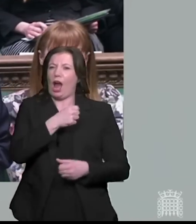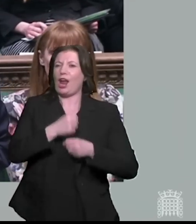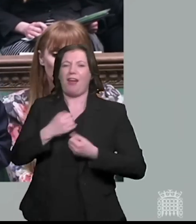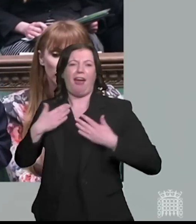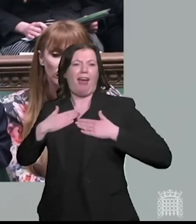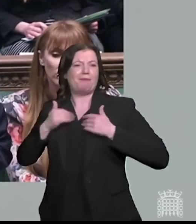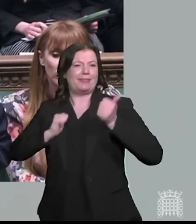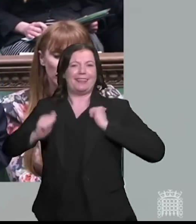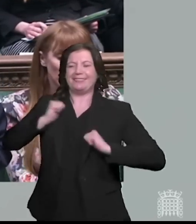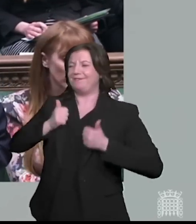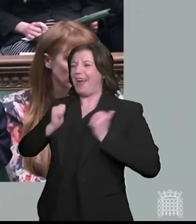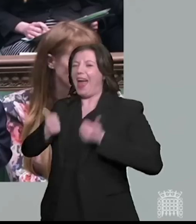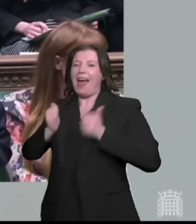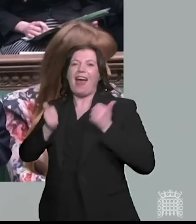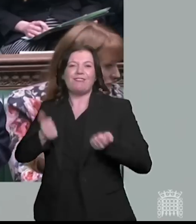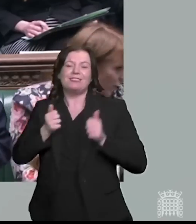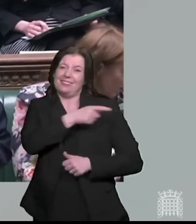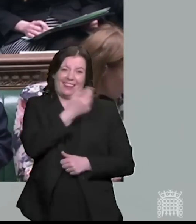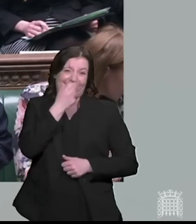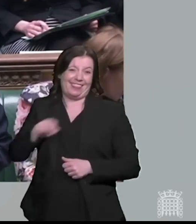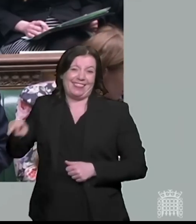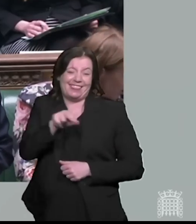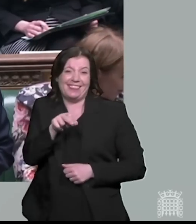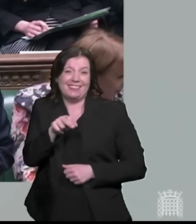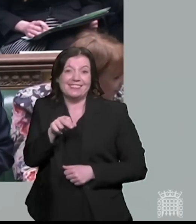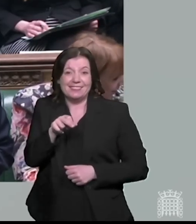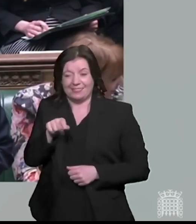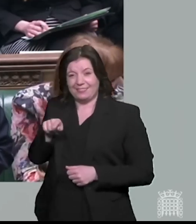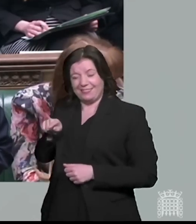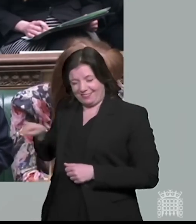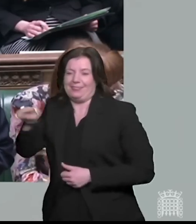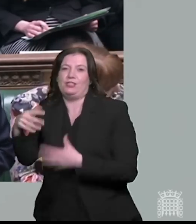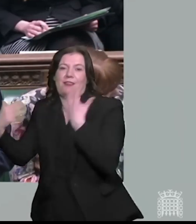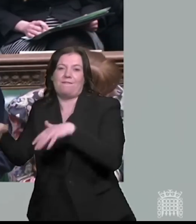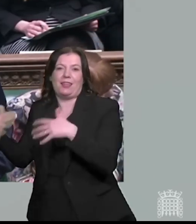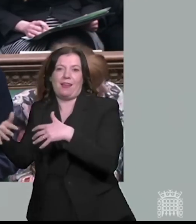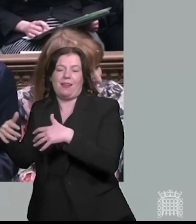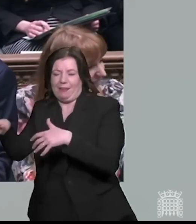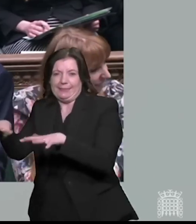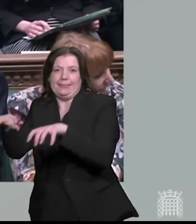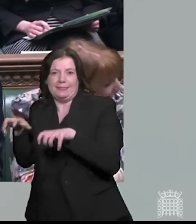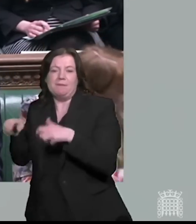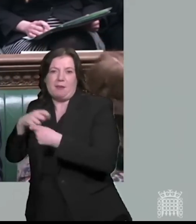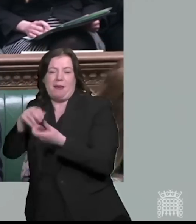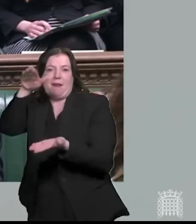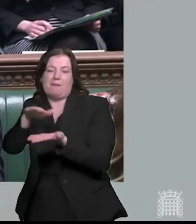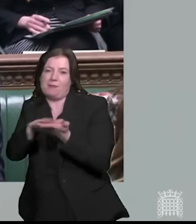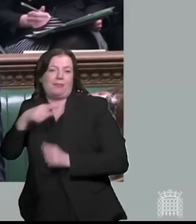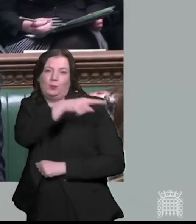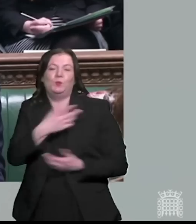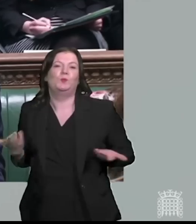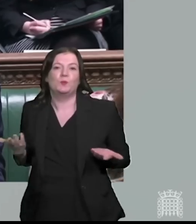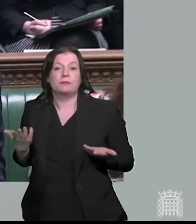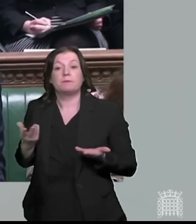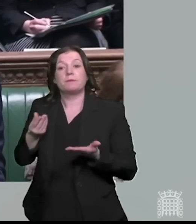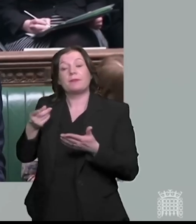the government of gimmicks, making them pay whilst trying to claim the credit. And even with the